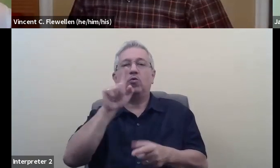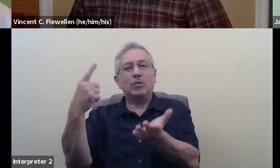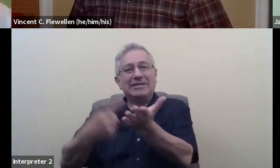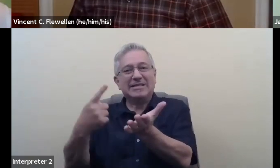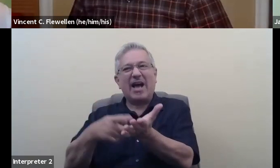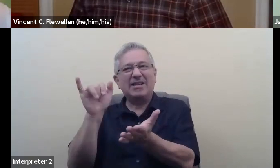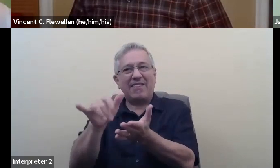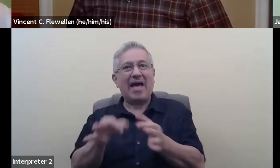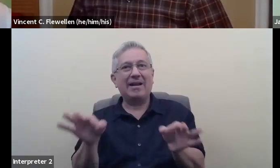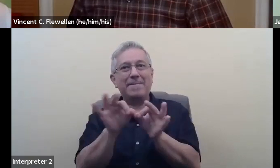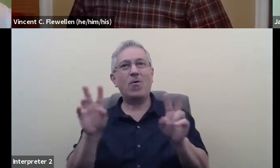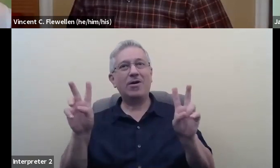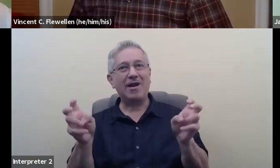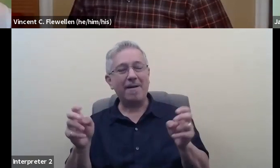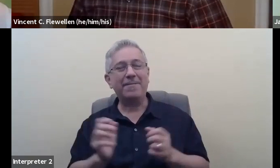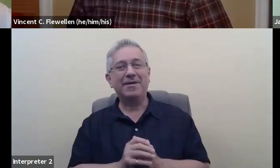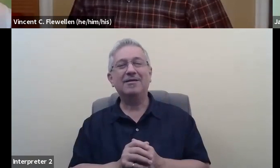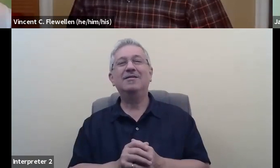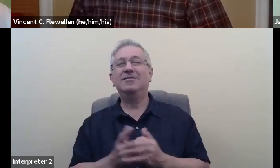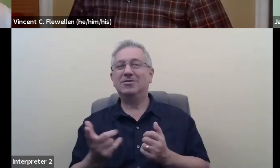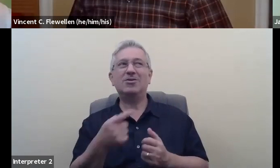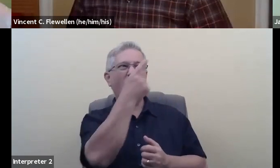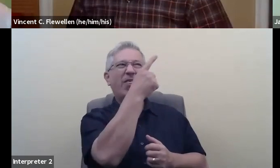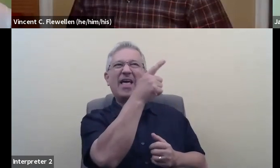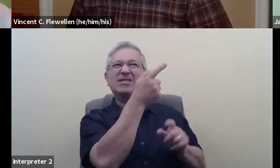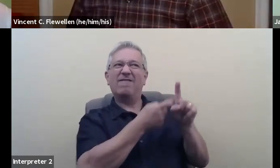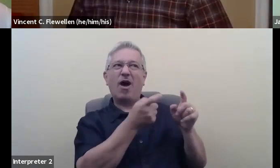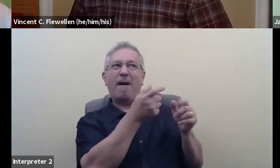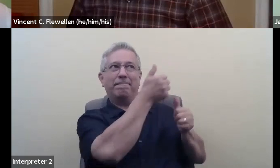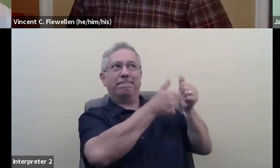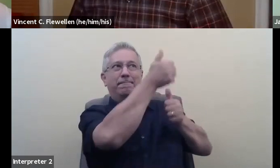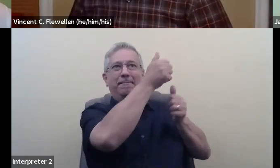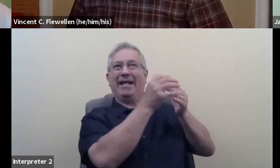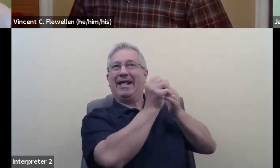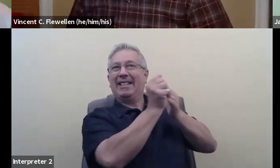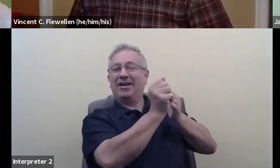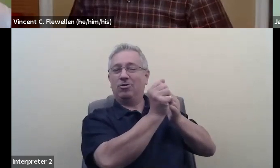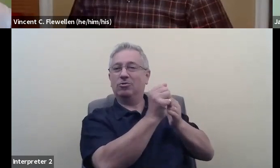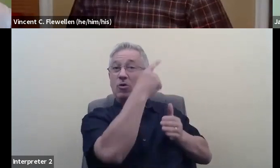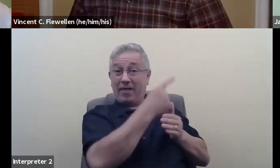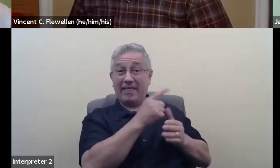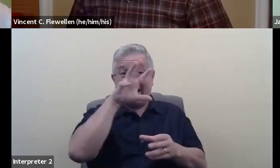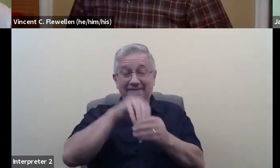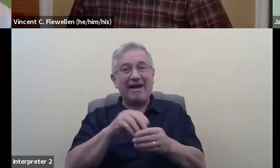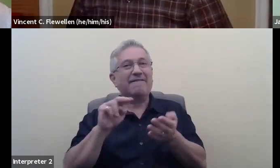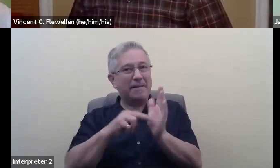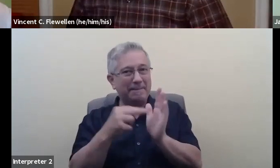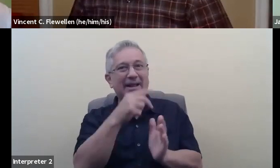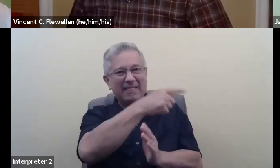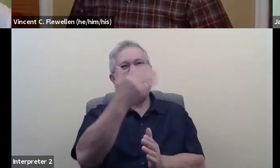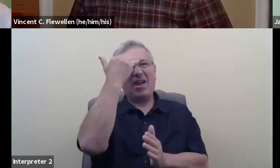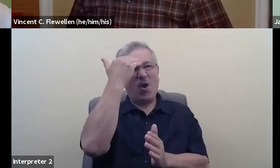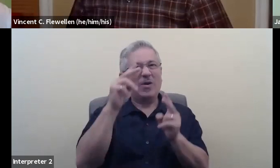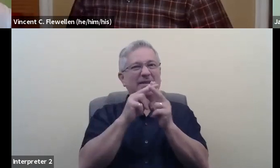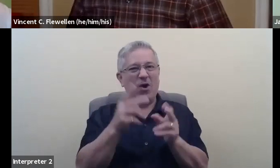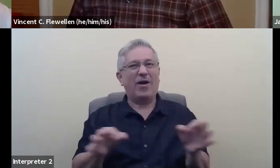and leadership has to be creative about how that gets done. It's possible though. I love that, Desiree, because where there's a